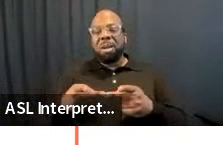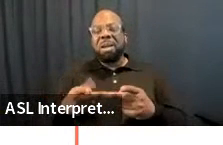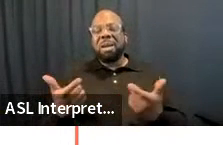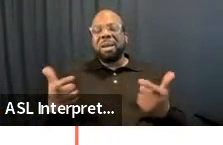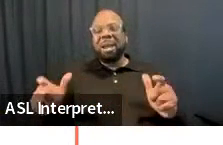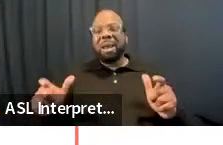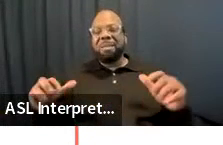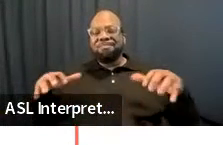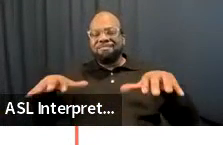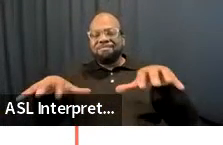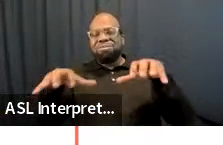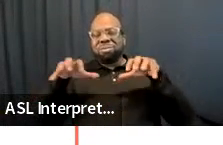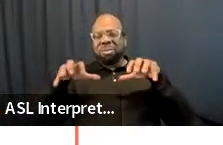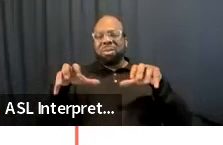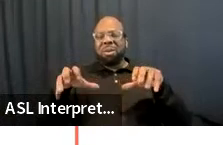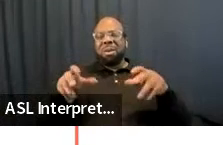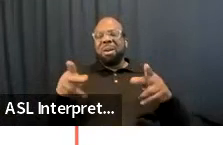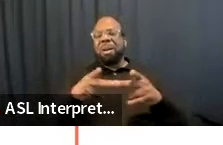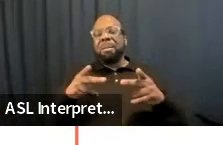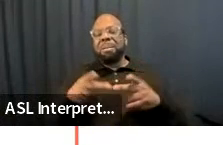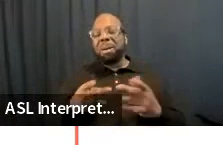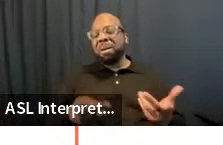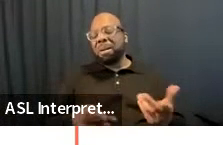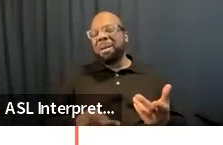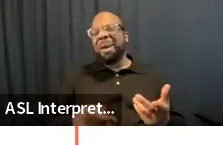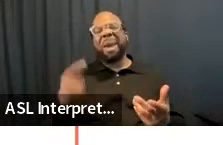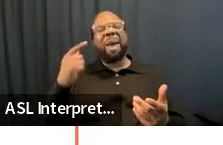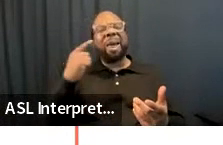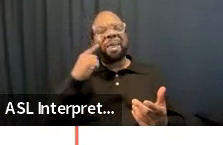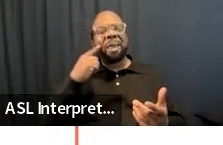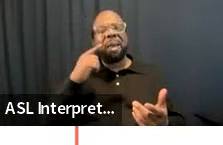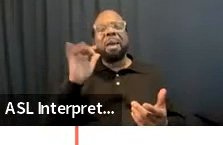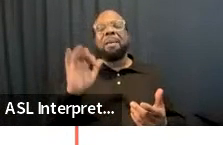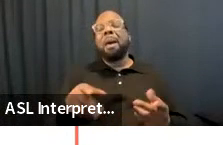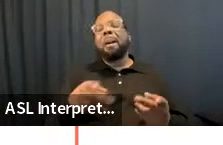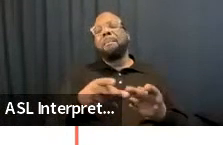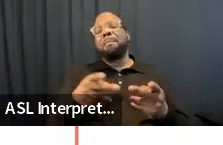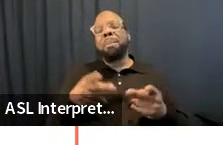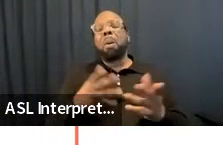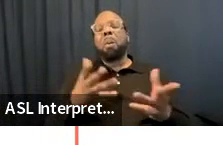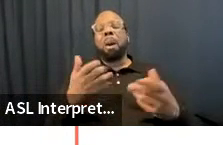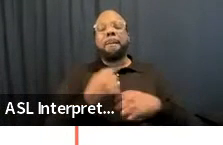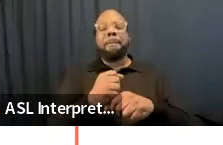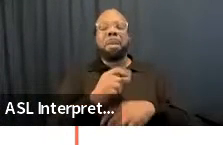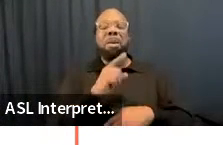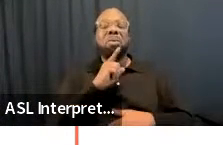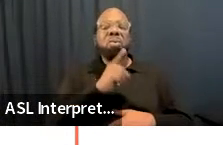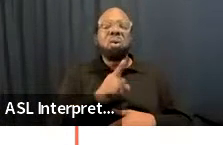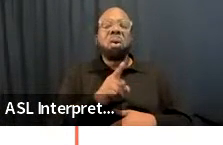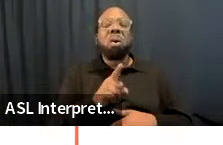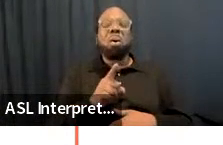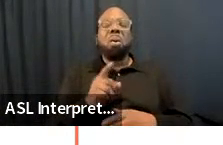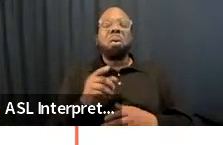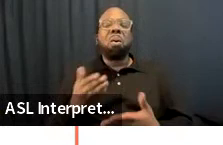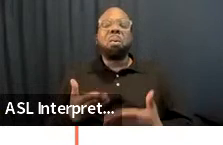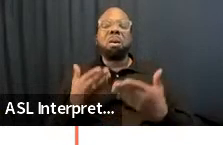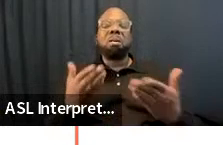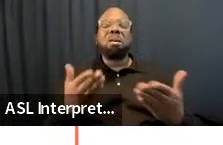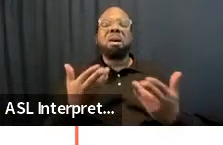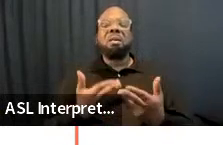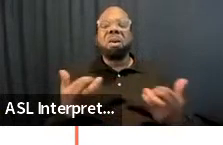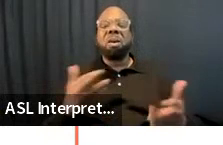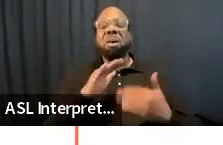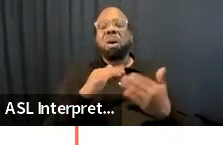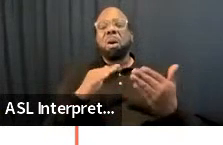centrally located parts of the city. So I think this is definitely a place where we want to make sure that we're bringing to bear all the resources that the city